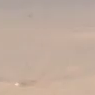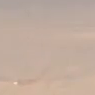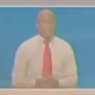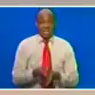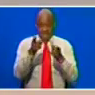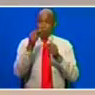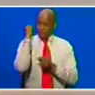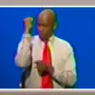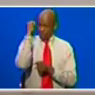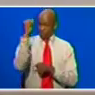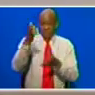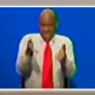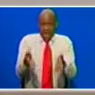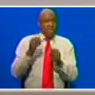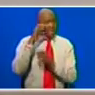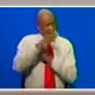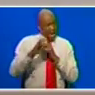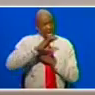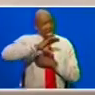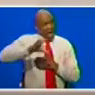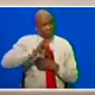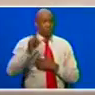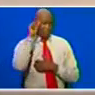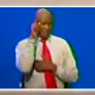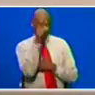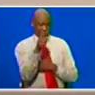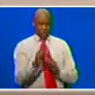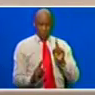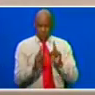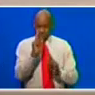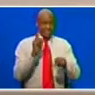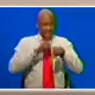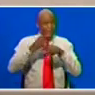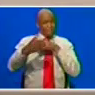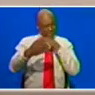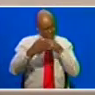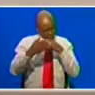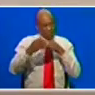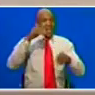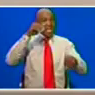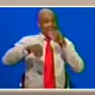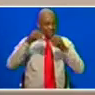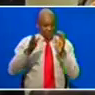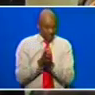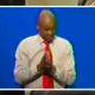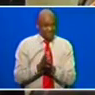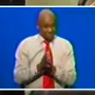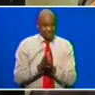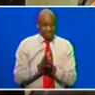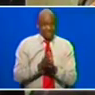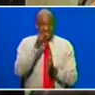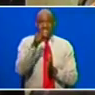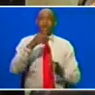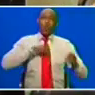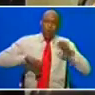The political tide in the county of Mombasa has been rising as the countdown to the August 8th general election continues. Ile swali la